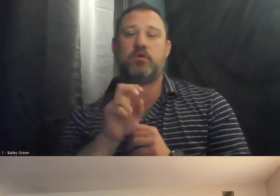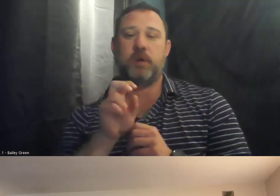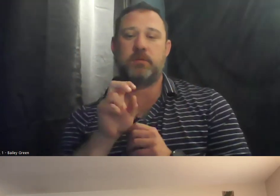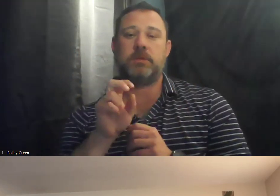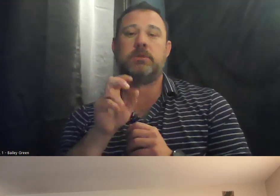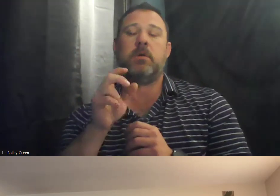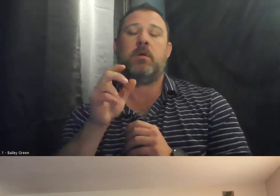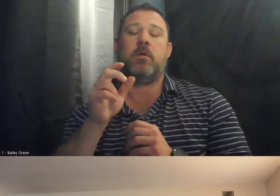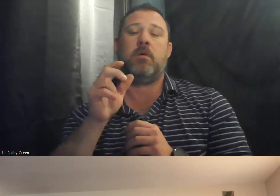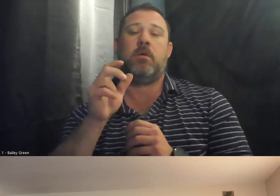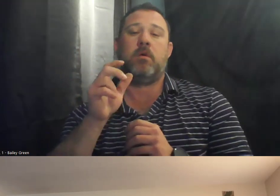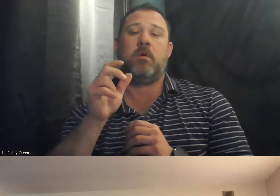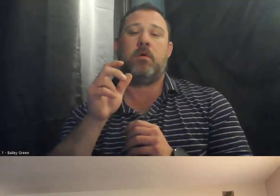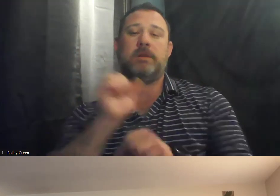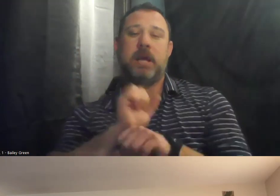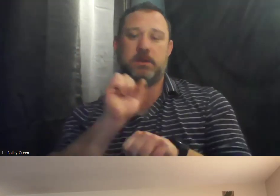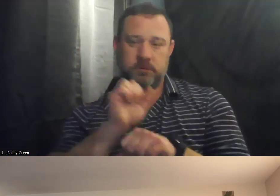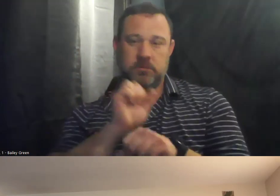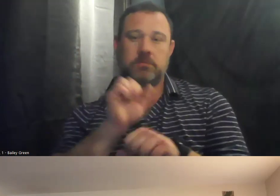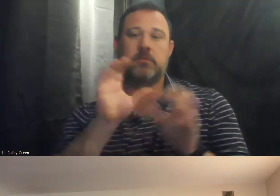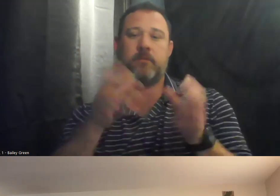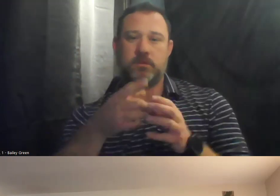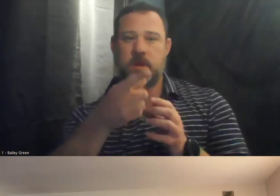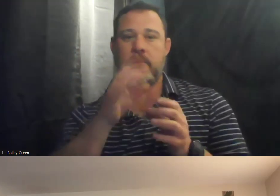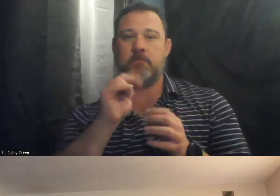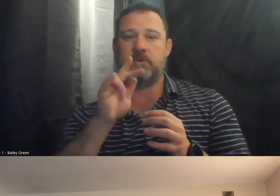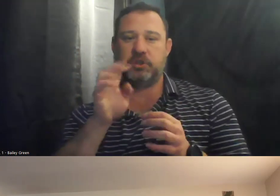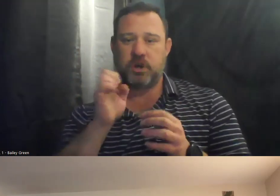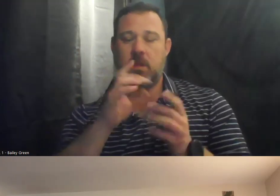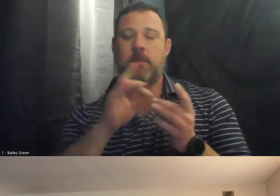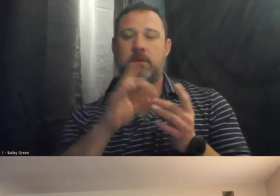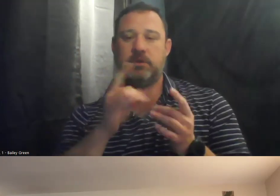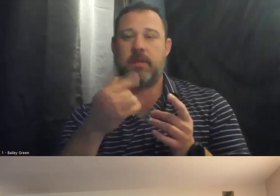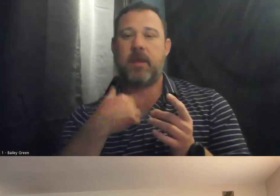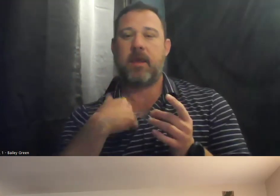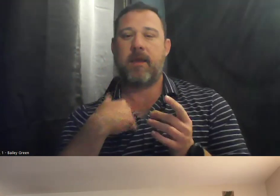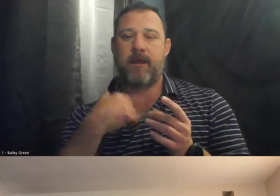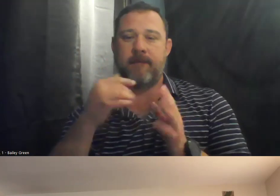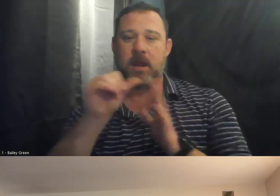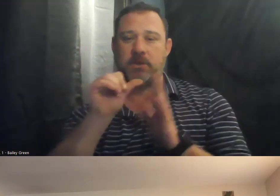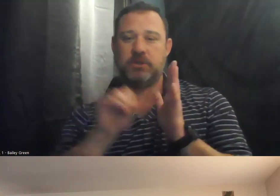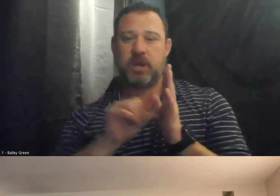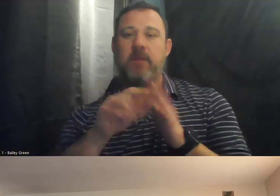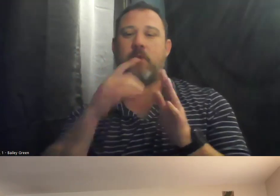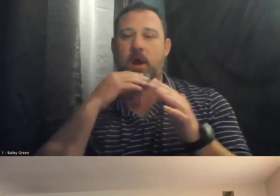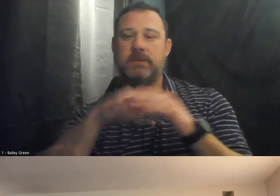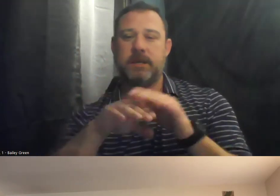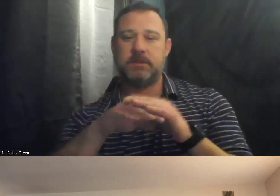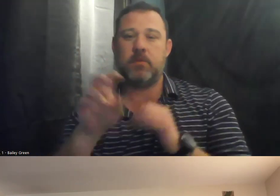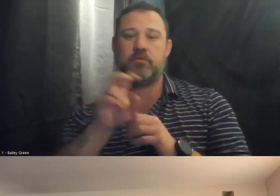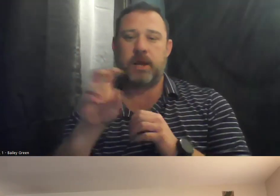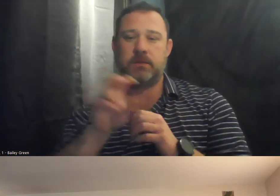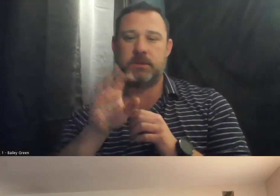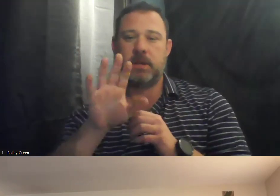Task Force that Michelle had mentioned has an agenda item on accessible transportation at